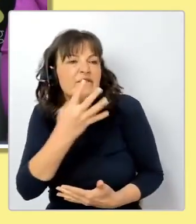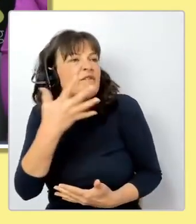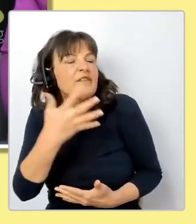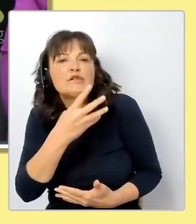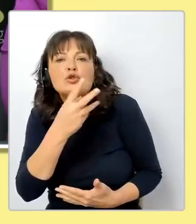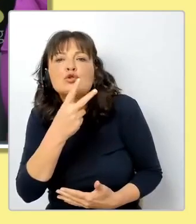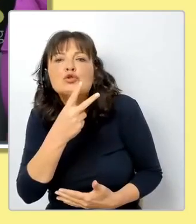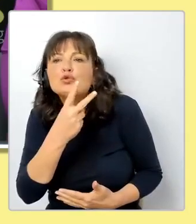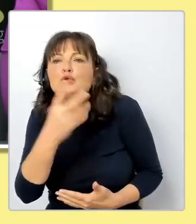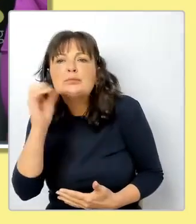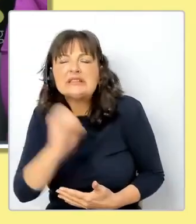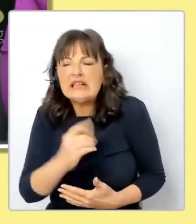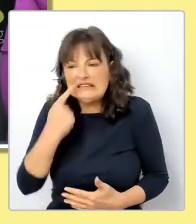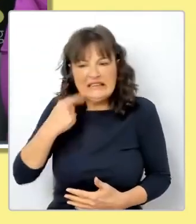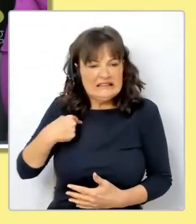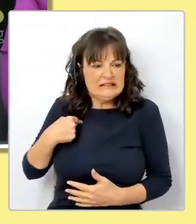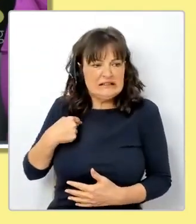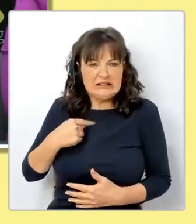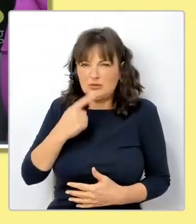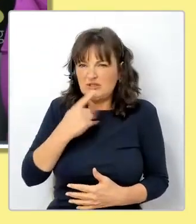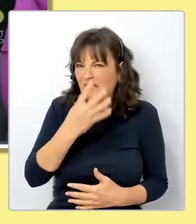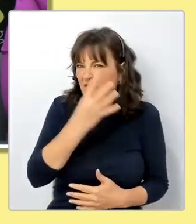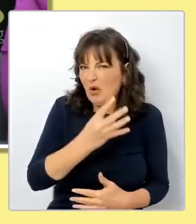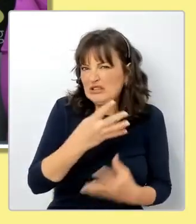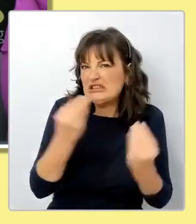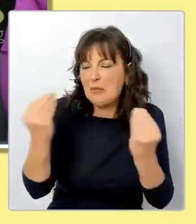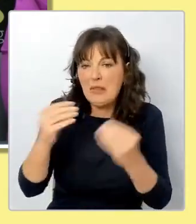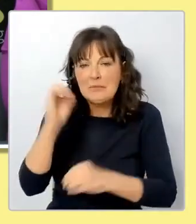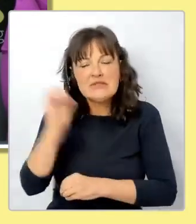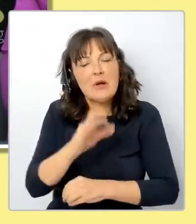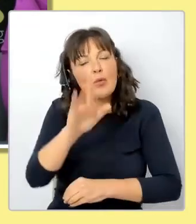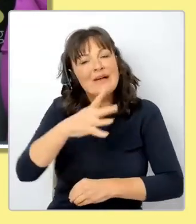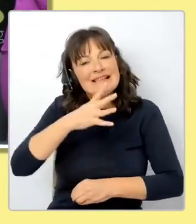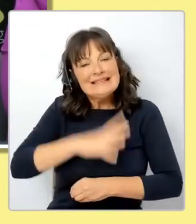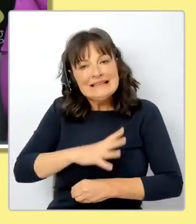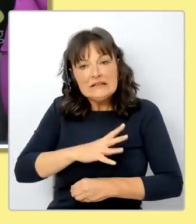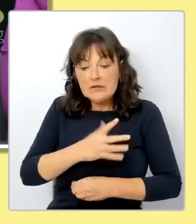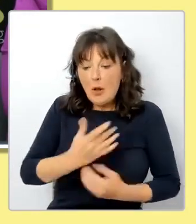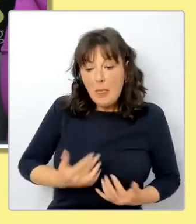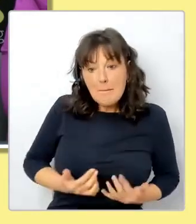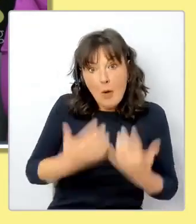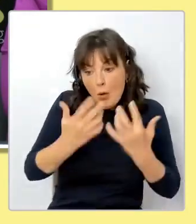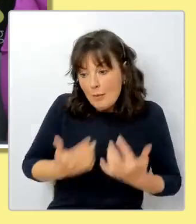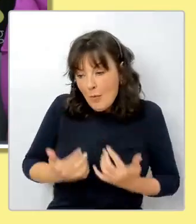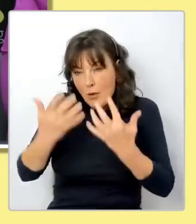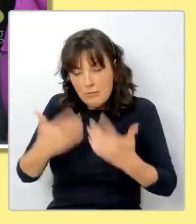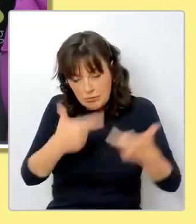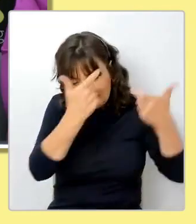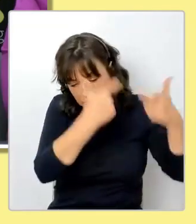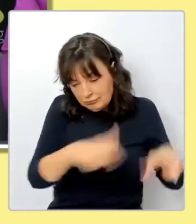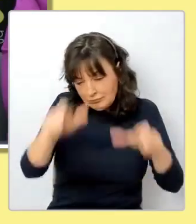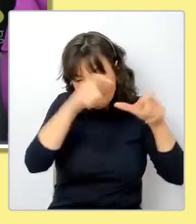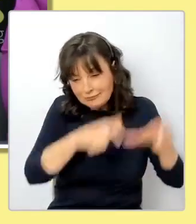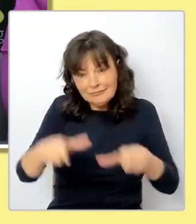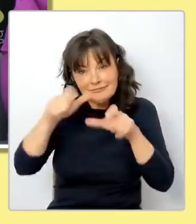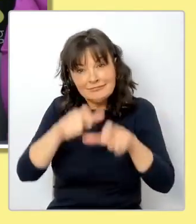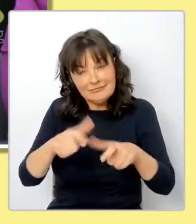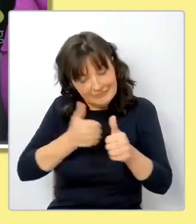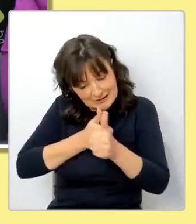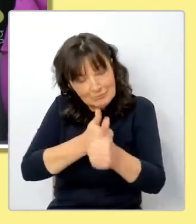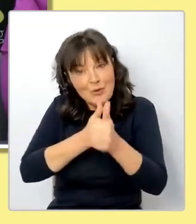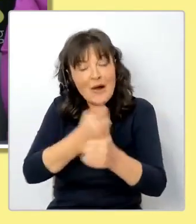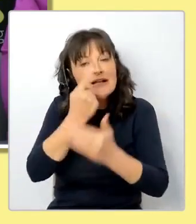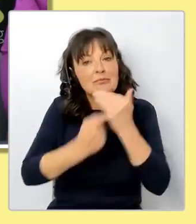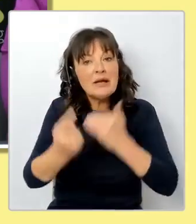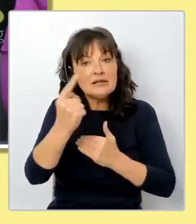percent. It's got to be a consistent majority for independence. So we got our Scottish Parliament. We got our Scottish Parliament because we had what was described